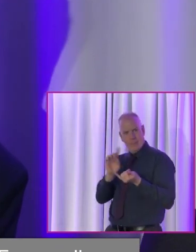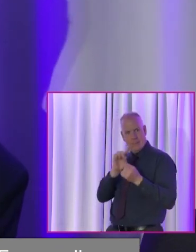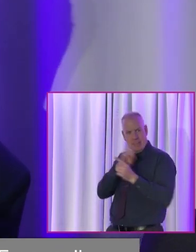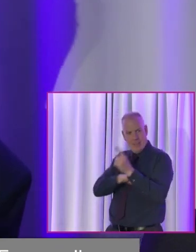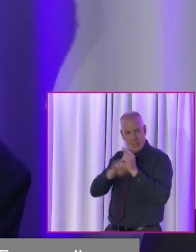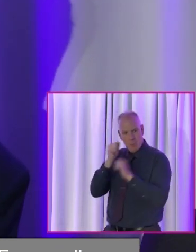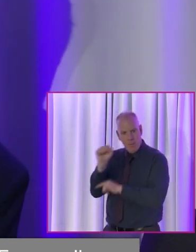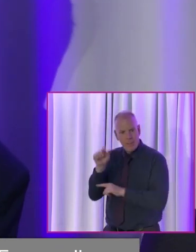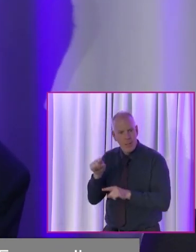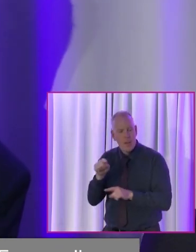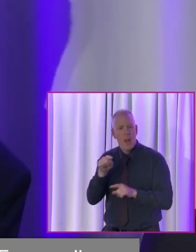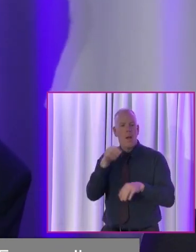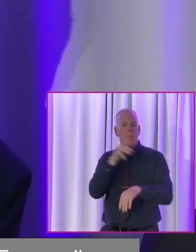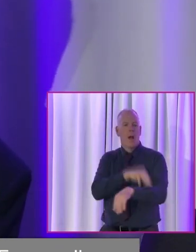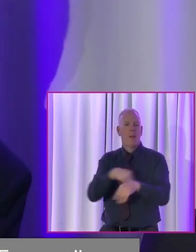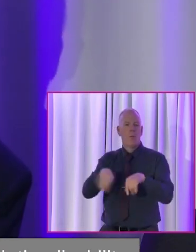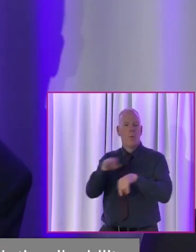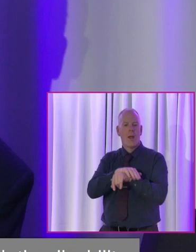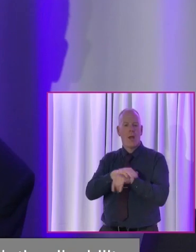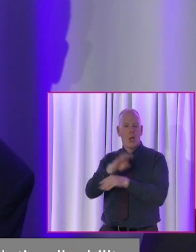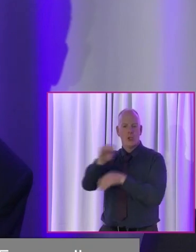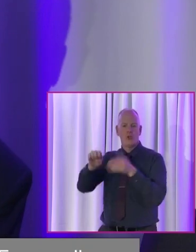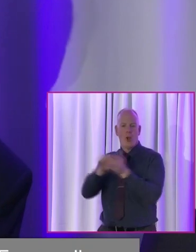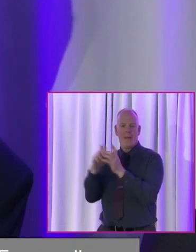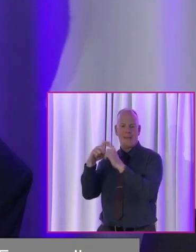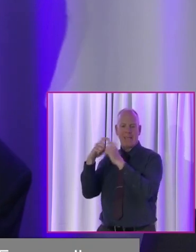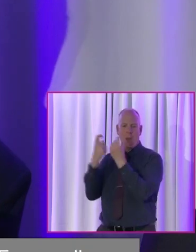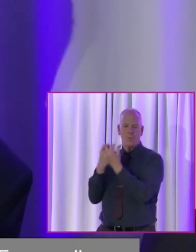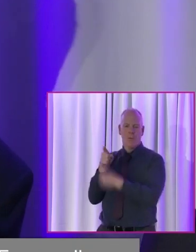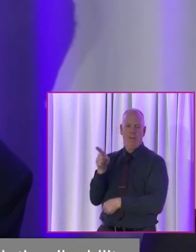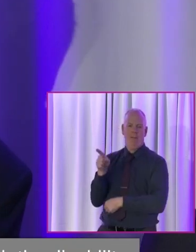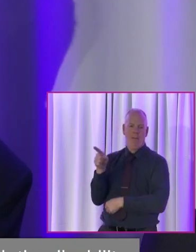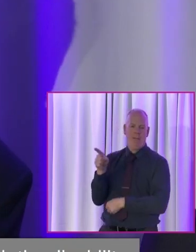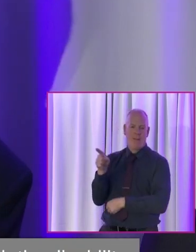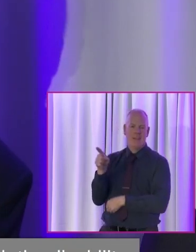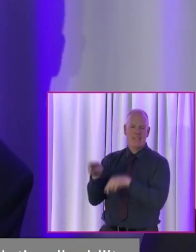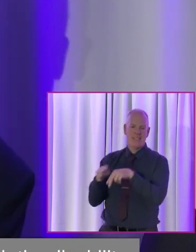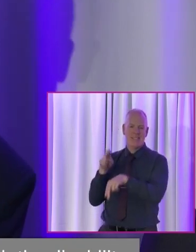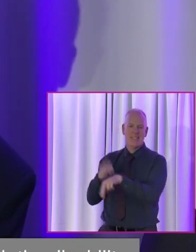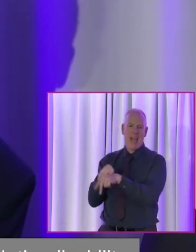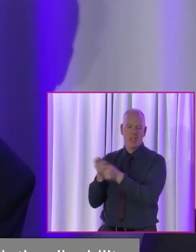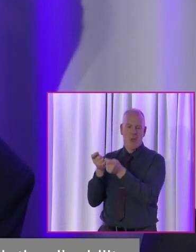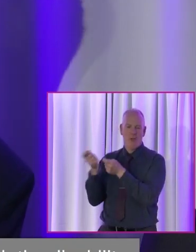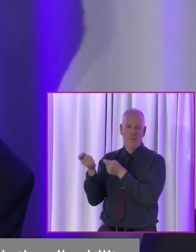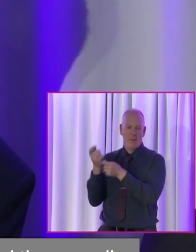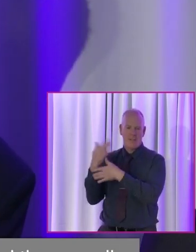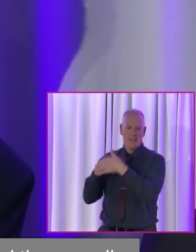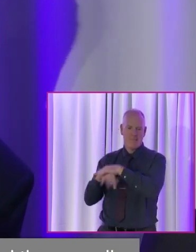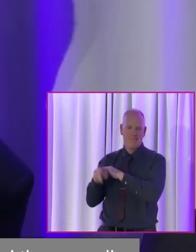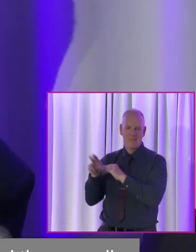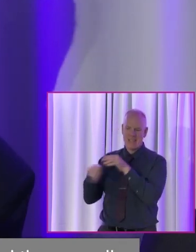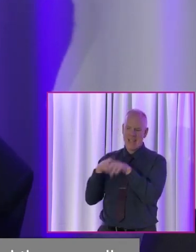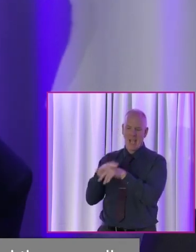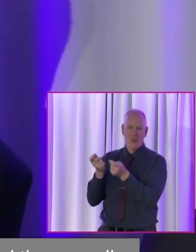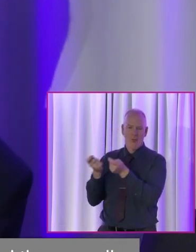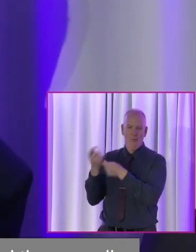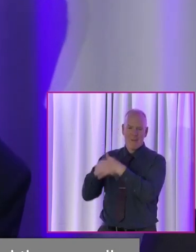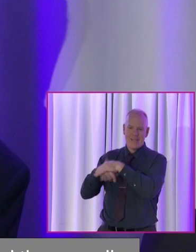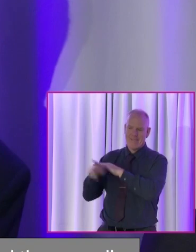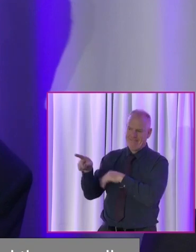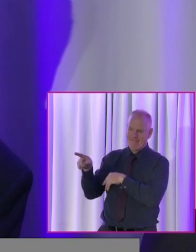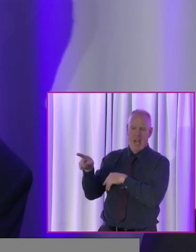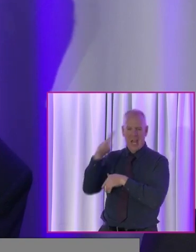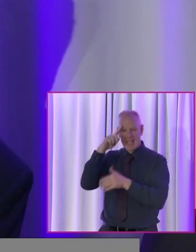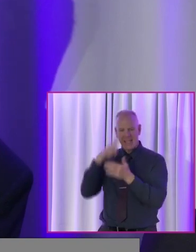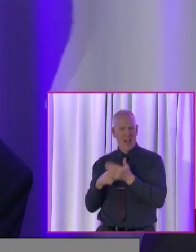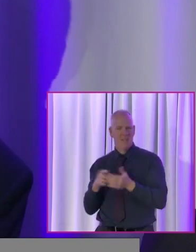the problem is the council, and the council in which national governments, they are there deciding, is not